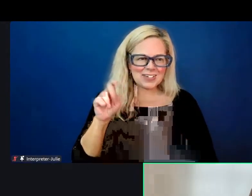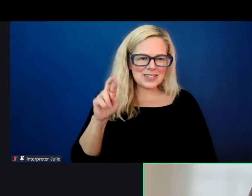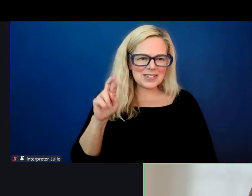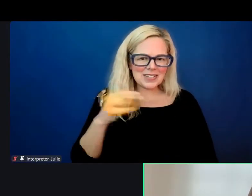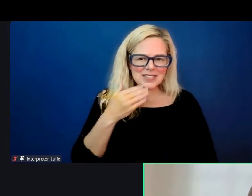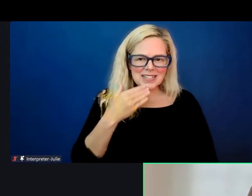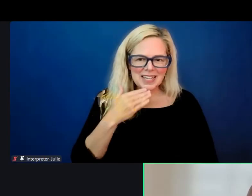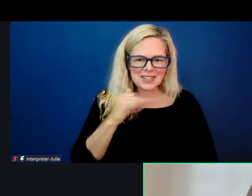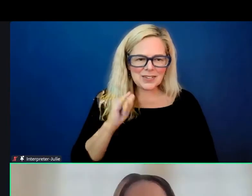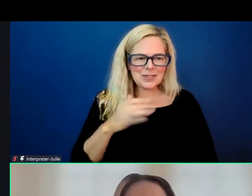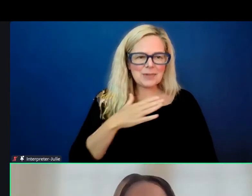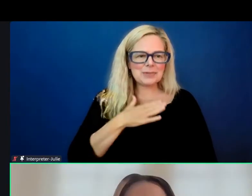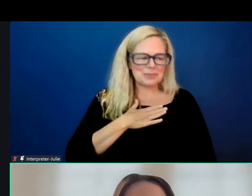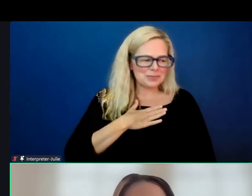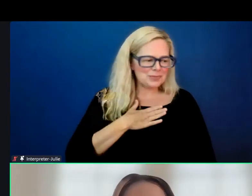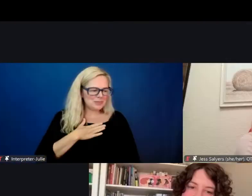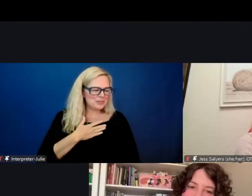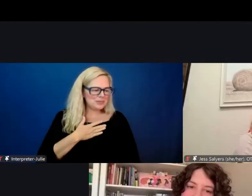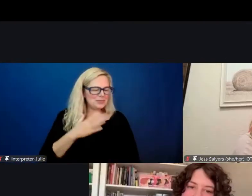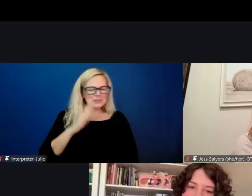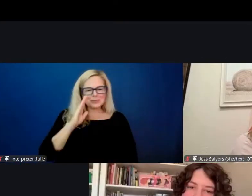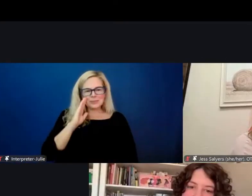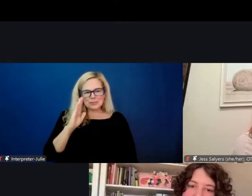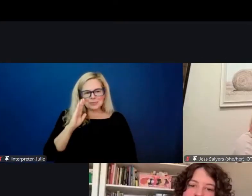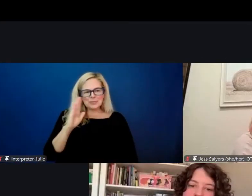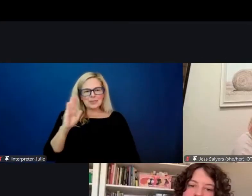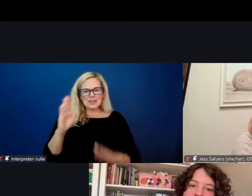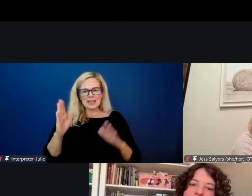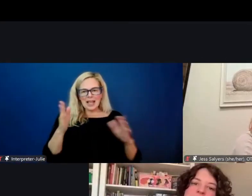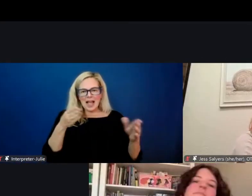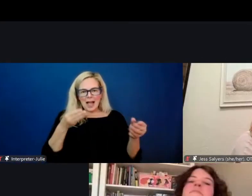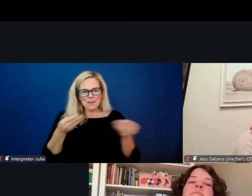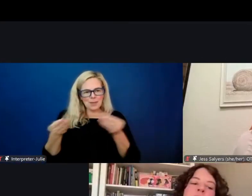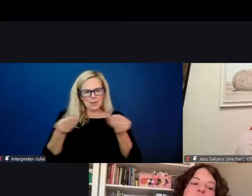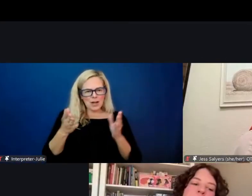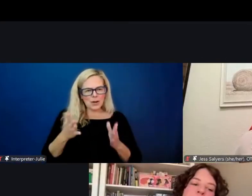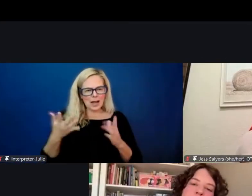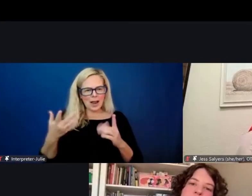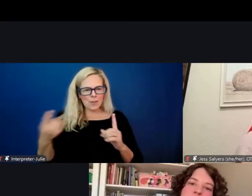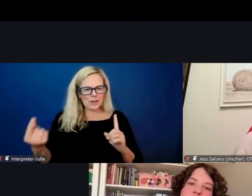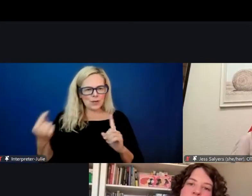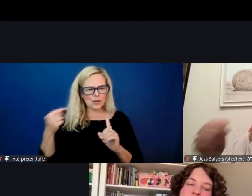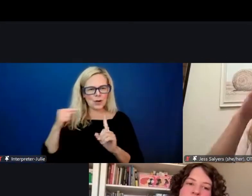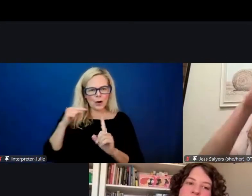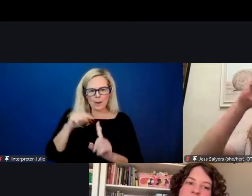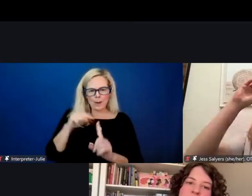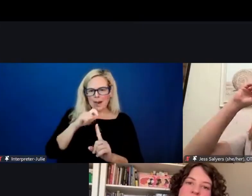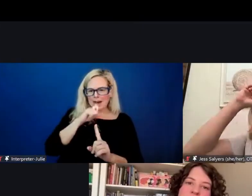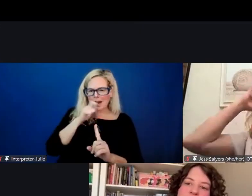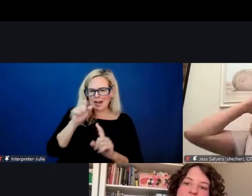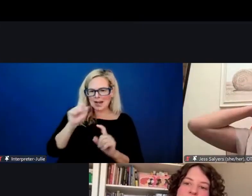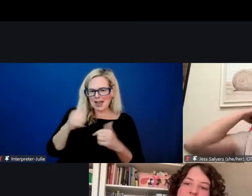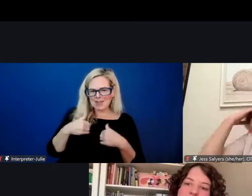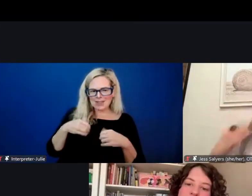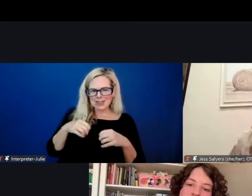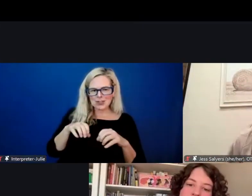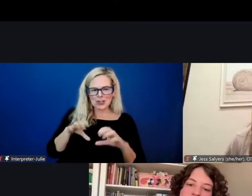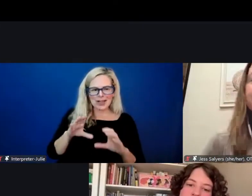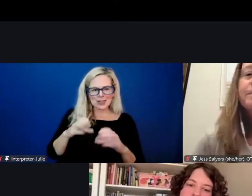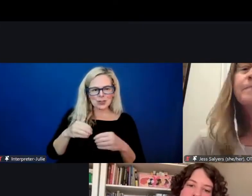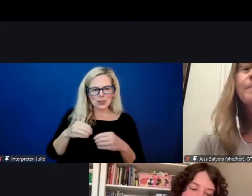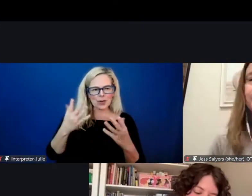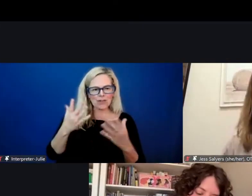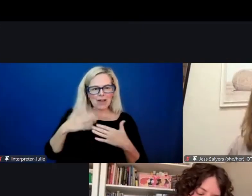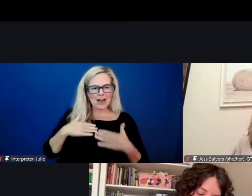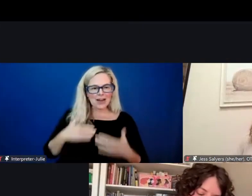Hi, I'm Lucia McGeehan, the moderator of the session. I just wanted to circle back because I didn't have a chance to provide a physical description of myself.